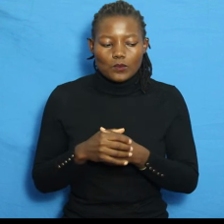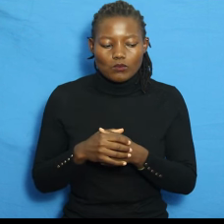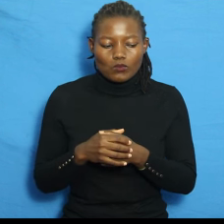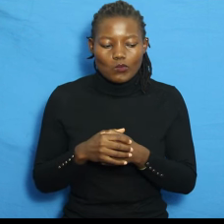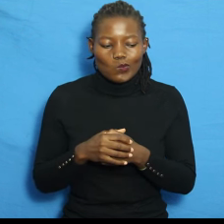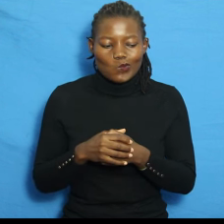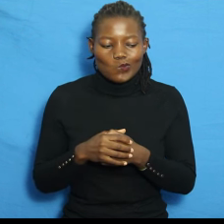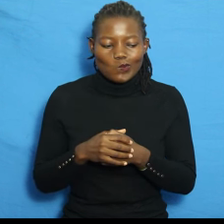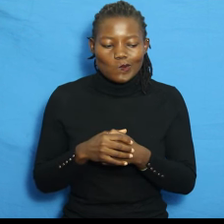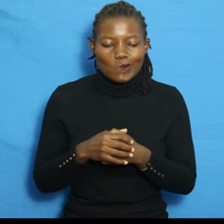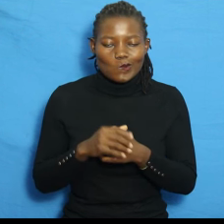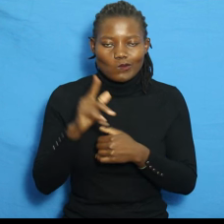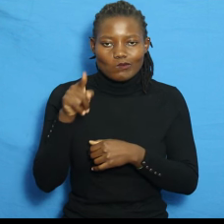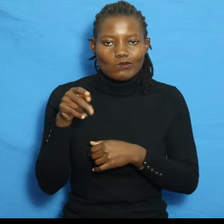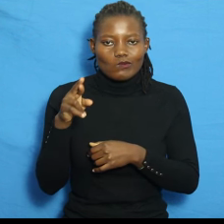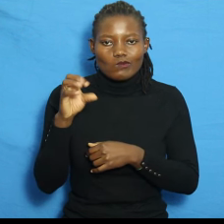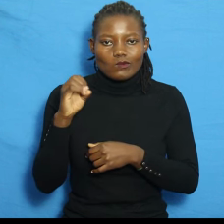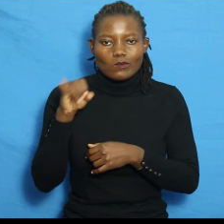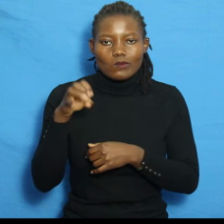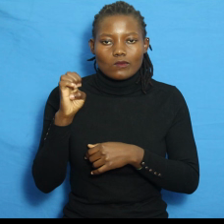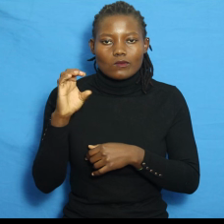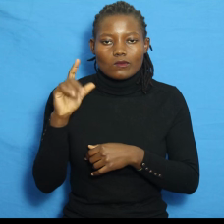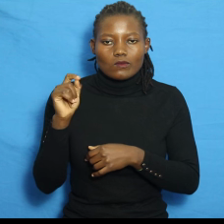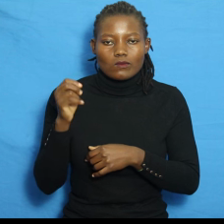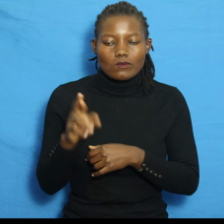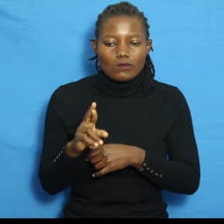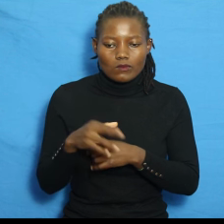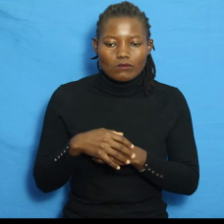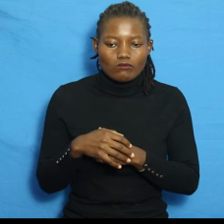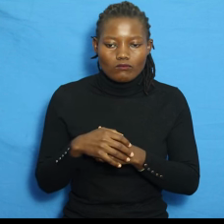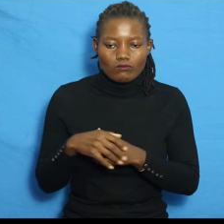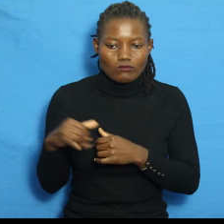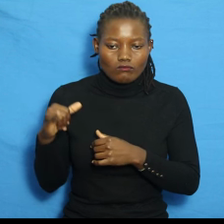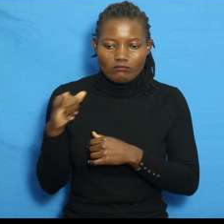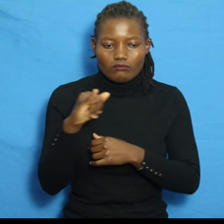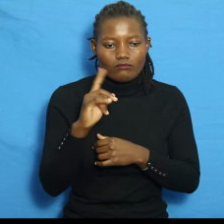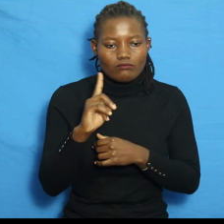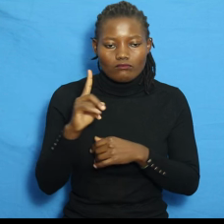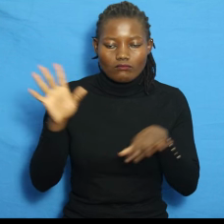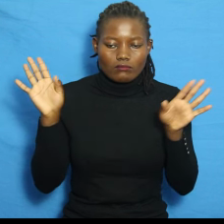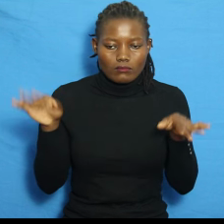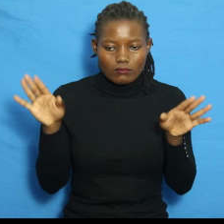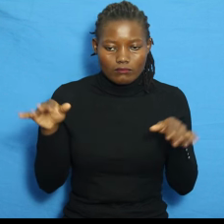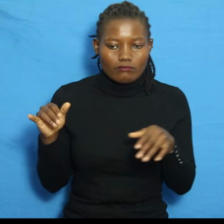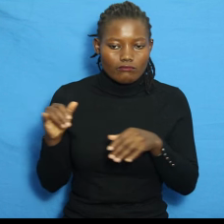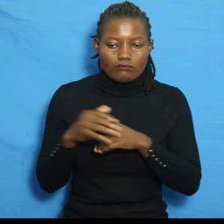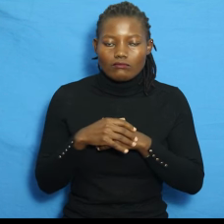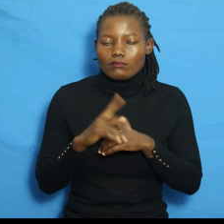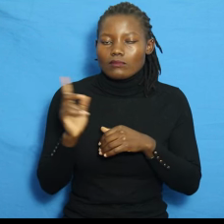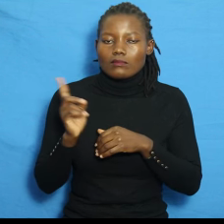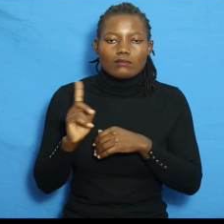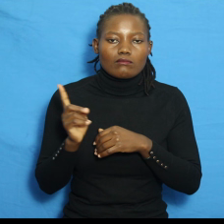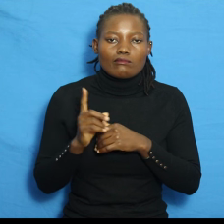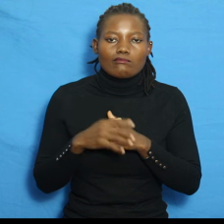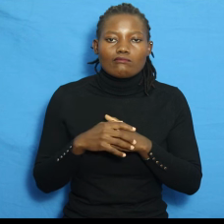to focus on. Now, definition of a projectile. A plane is not a